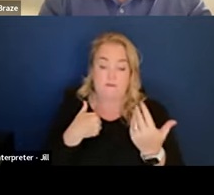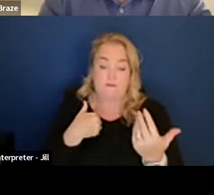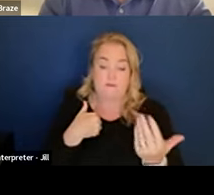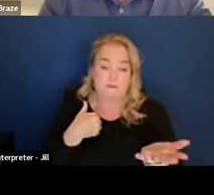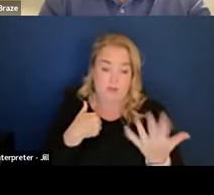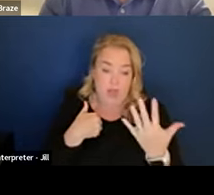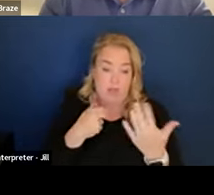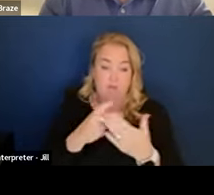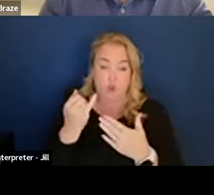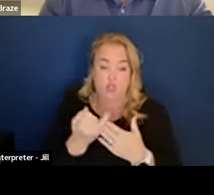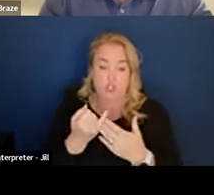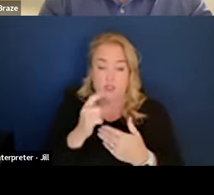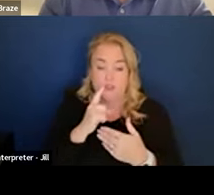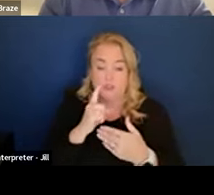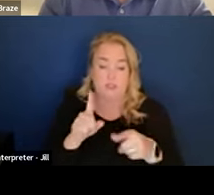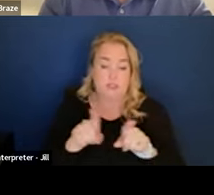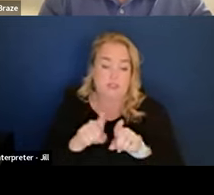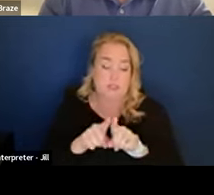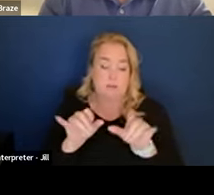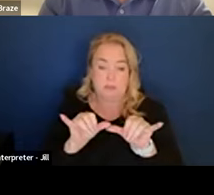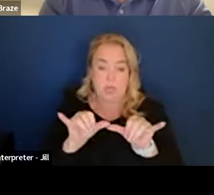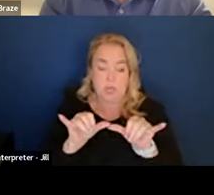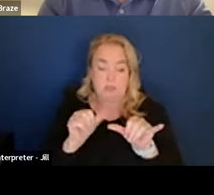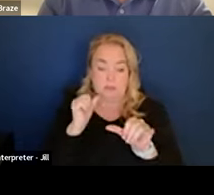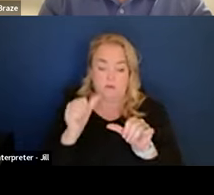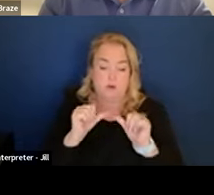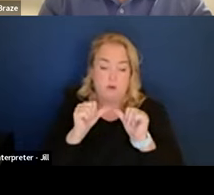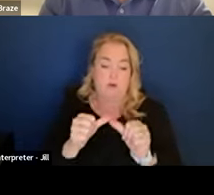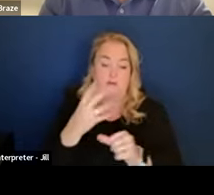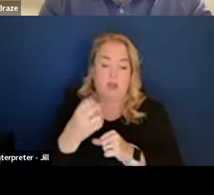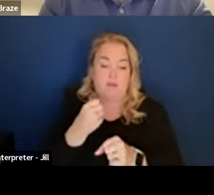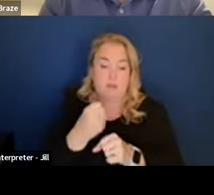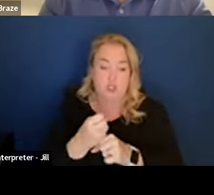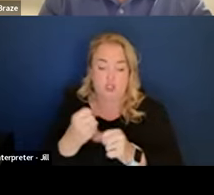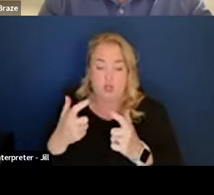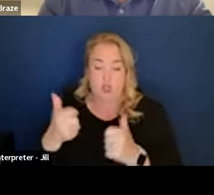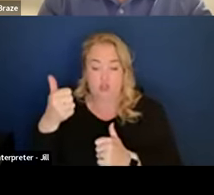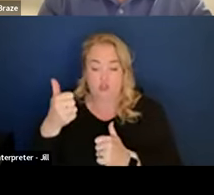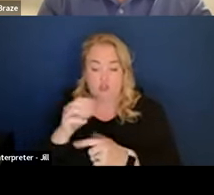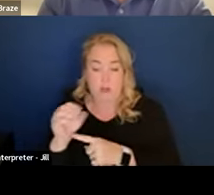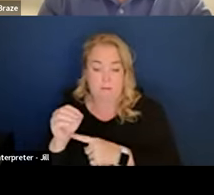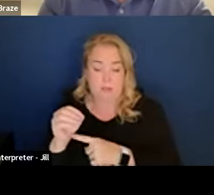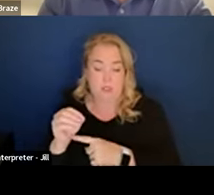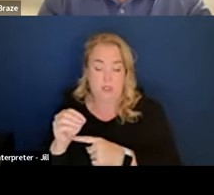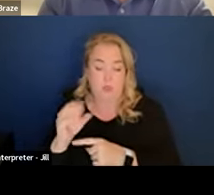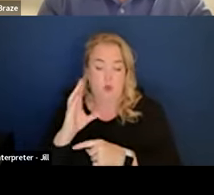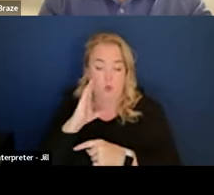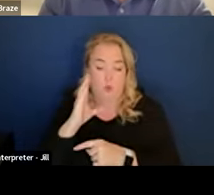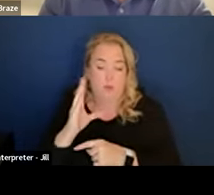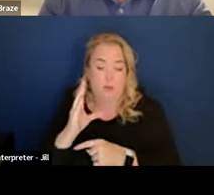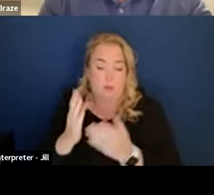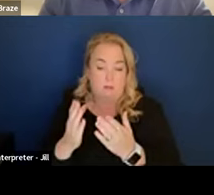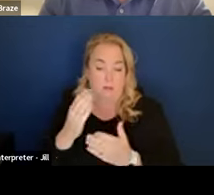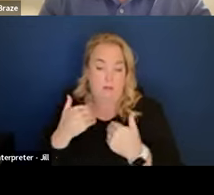identical projects of same size in the last 5 years, a larger company might very well have that.